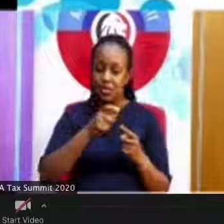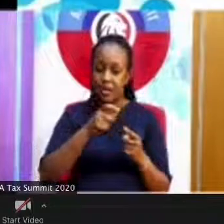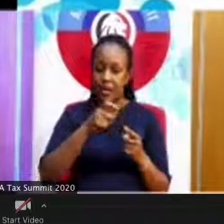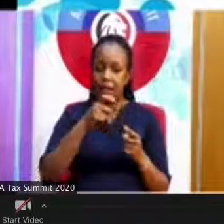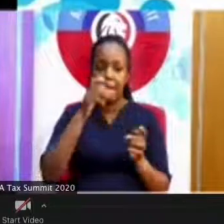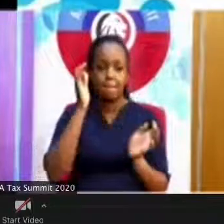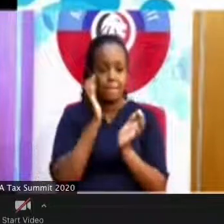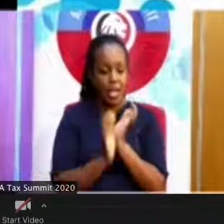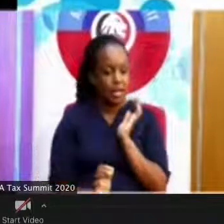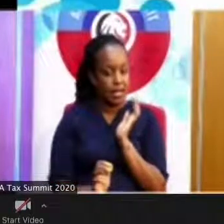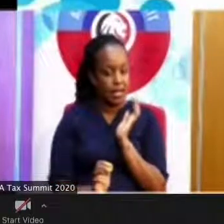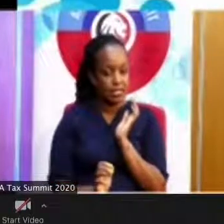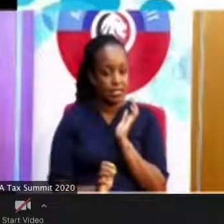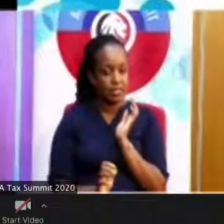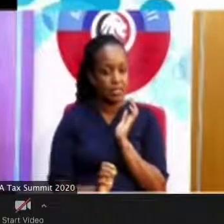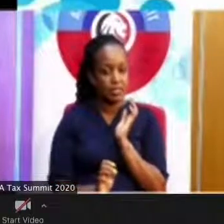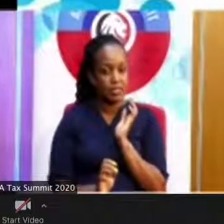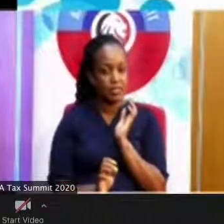of